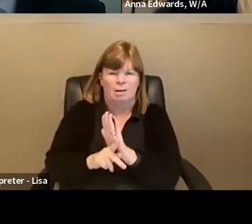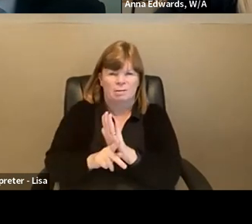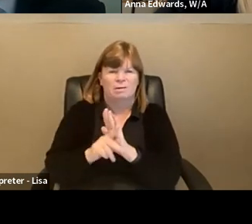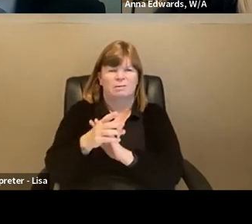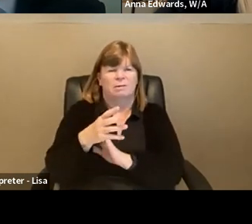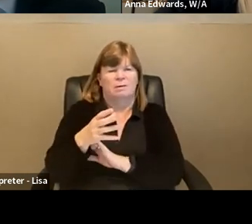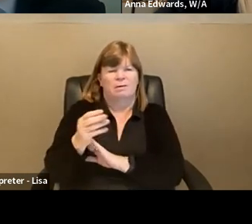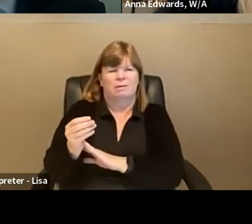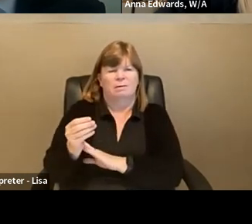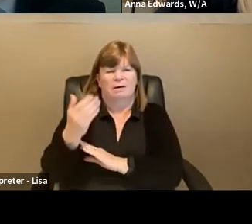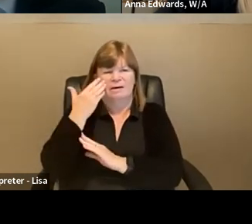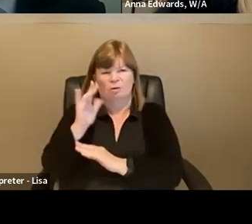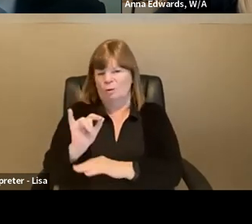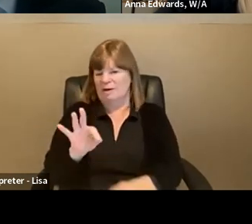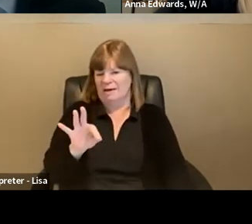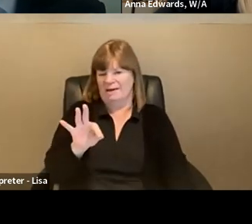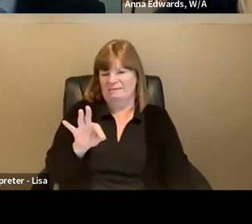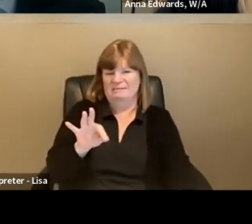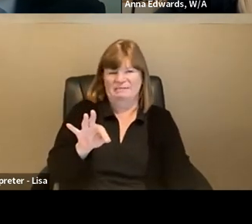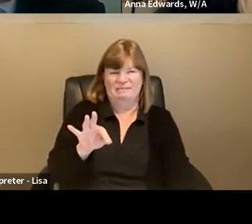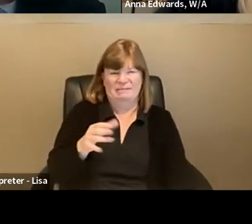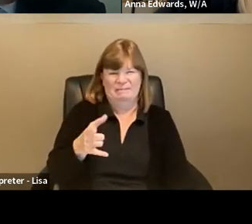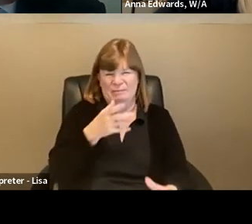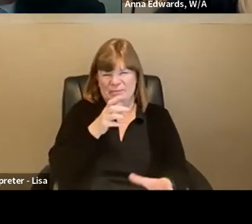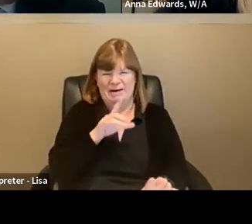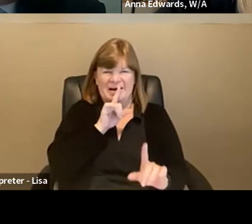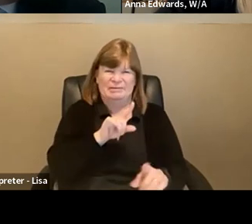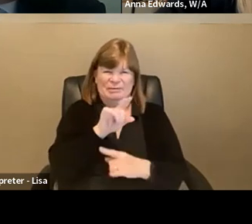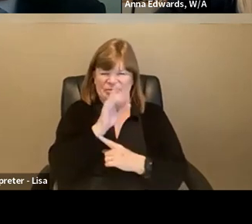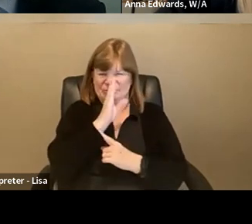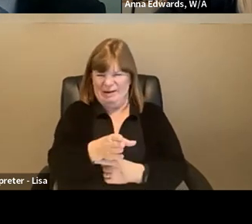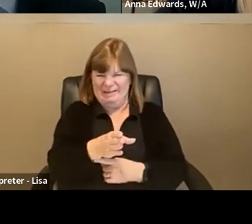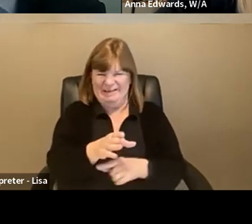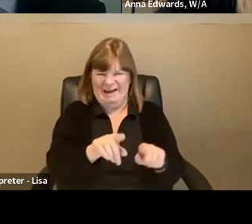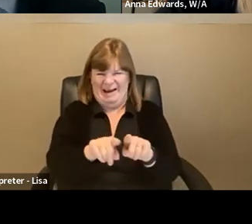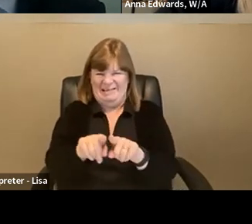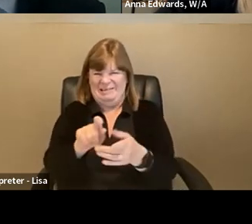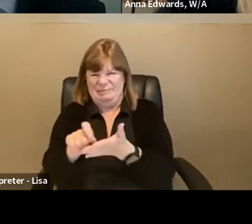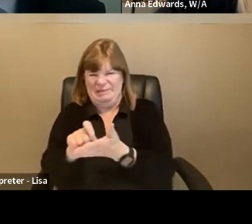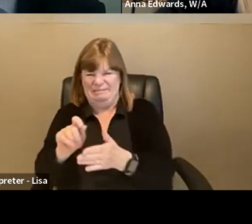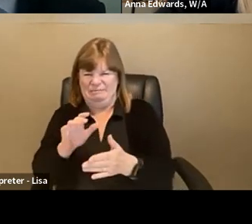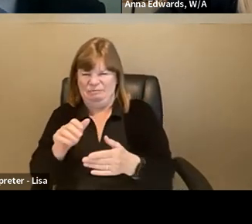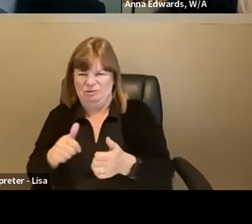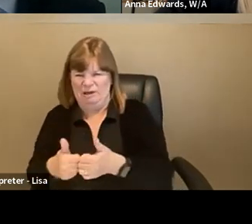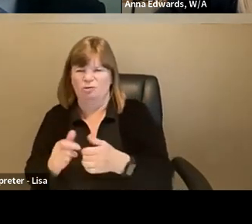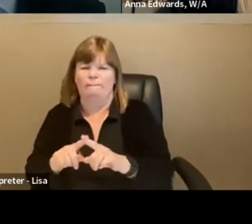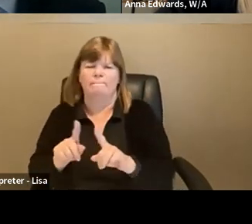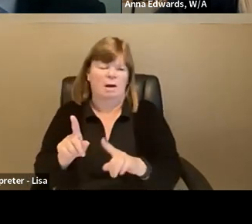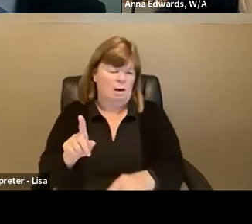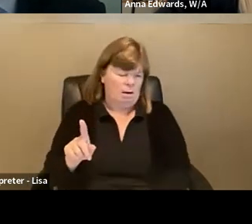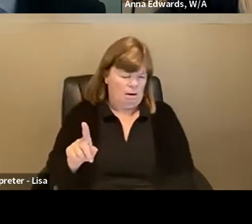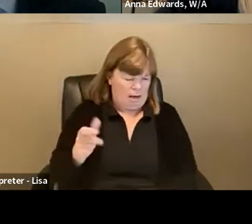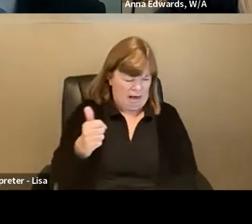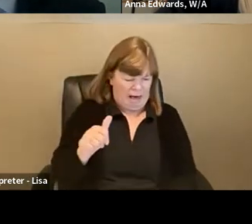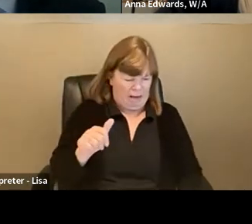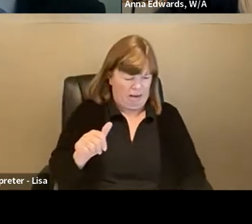just, I don't know if you might not want to answer the question directly as written in terms of challenges, but I guess maybe any